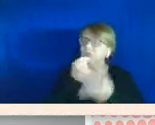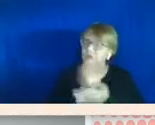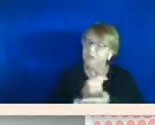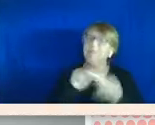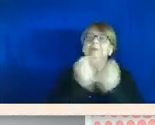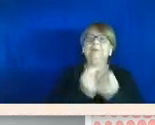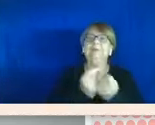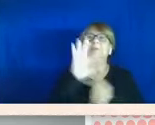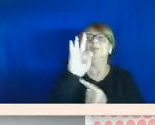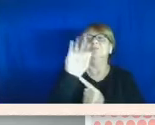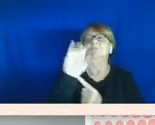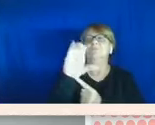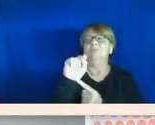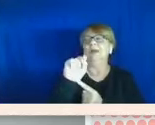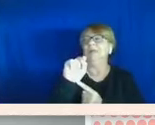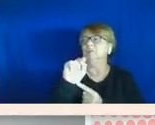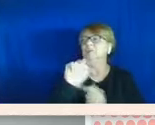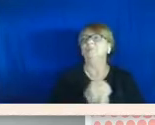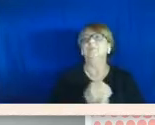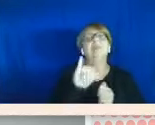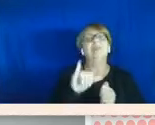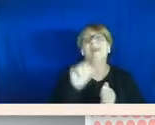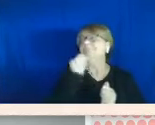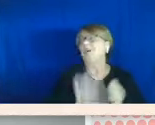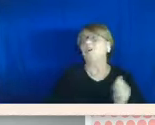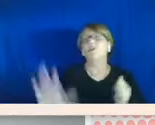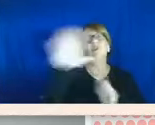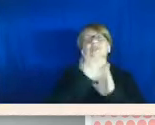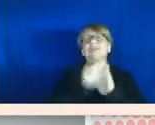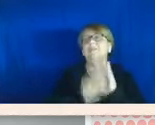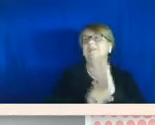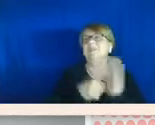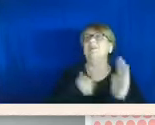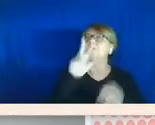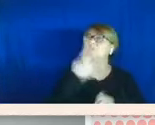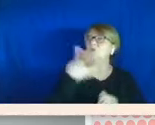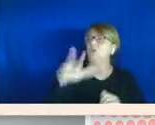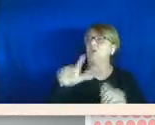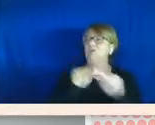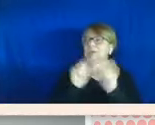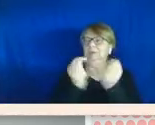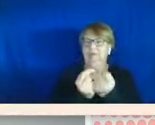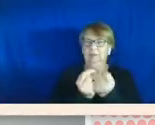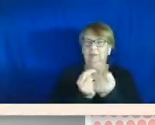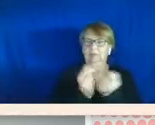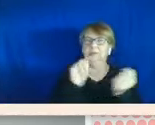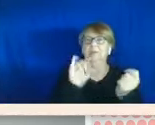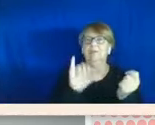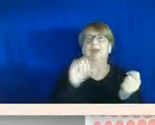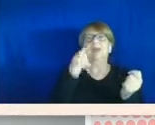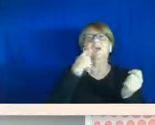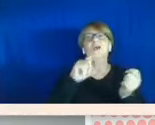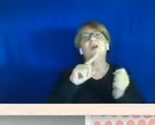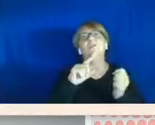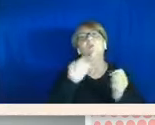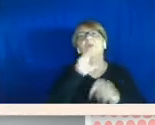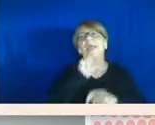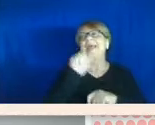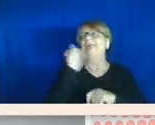is also not available statewide. There's 33 teams. This is for age 18 and older. So this is